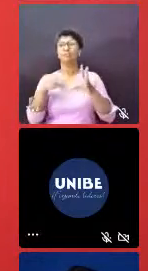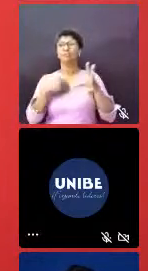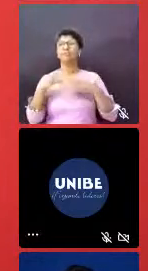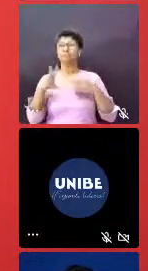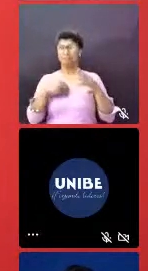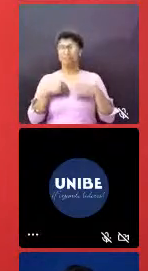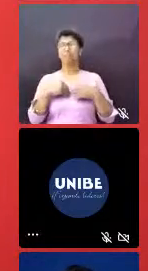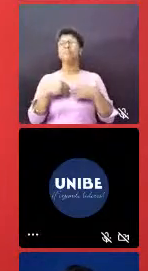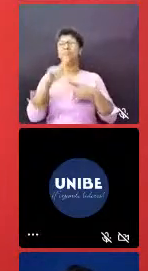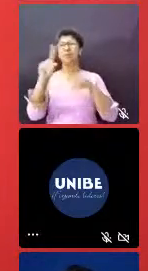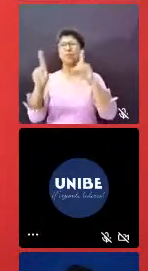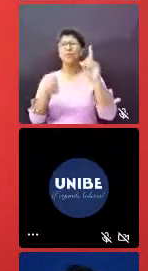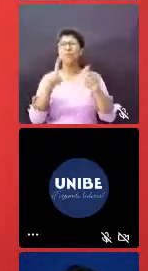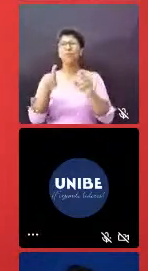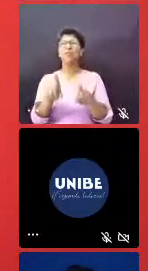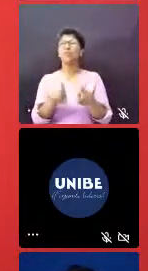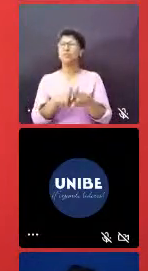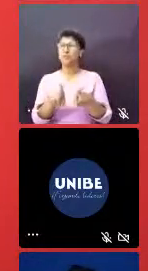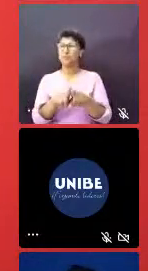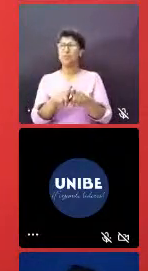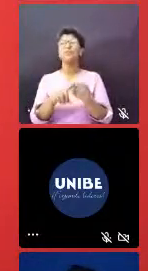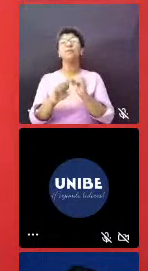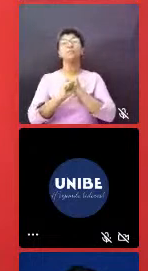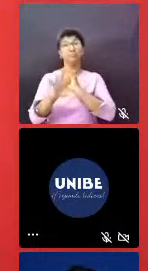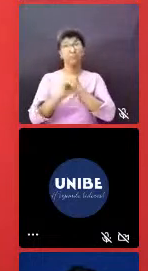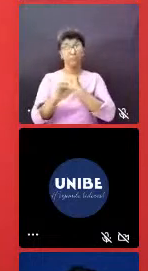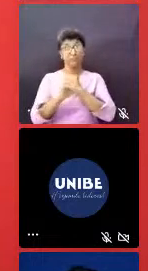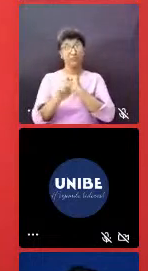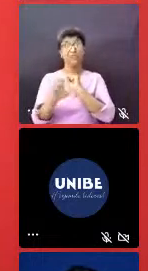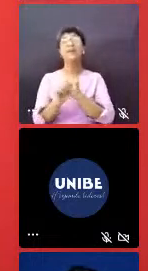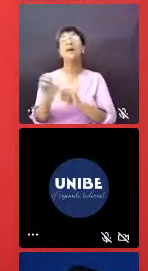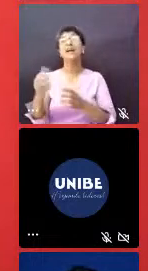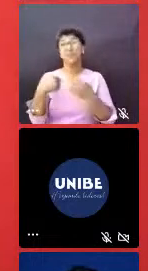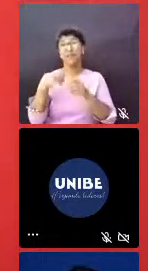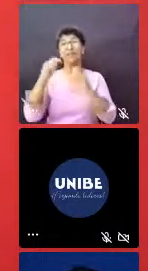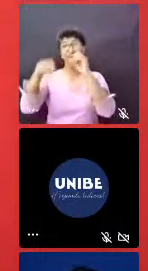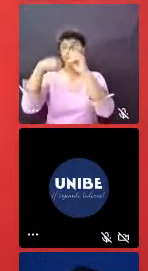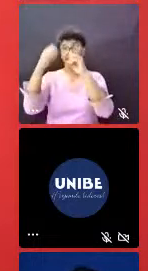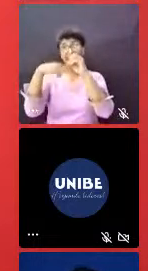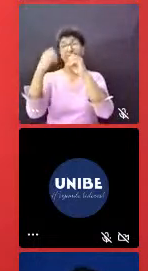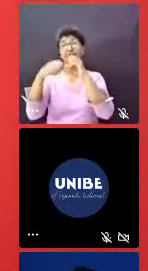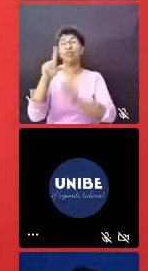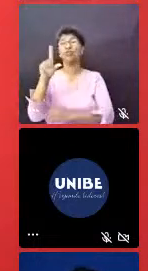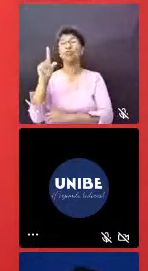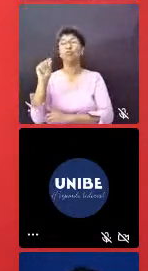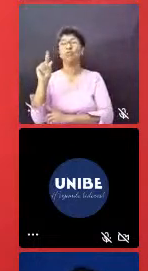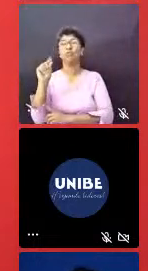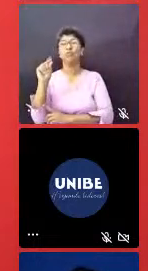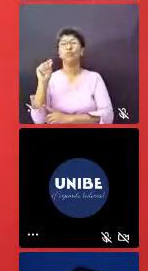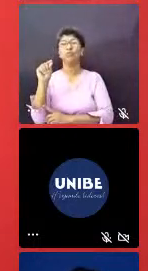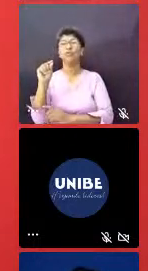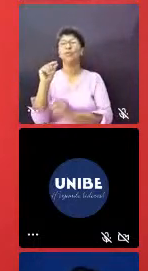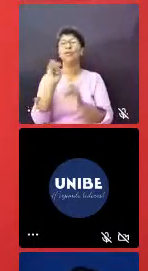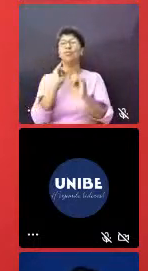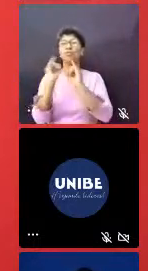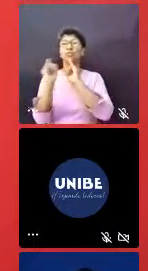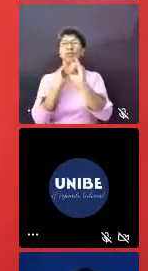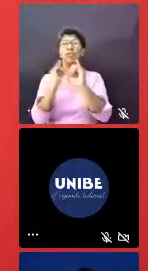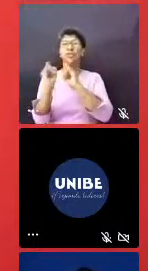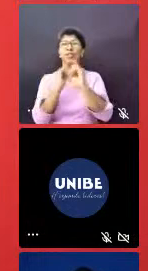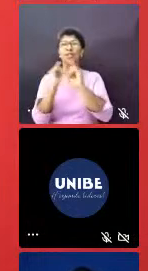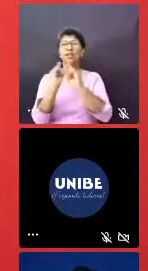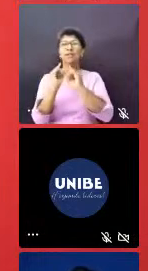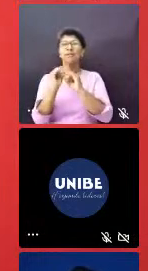but I also want to advertise a video, another video, which is a 20-minute interview with a